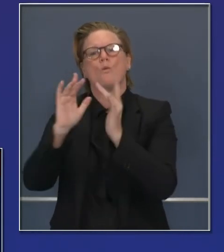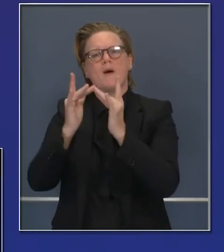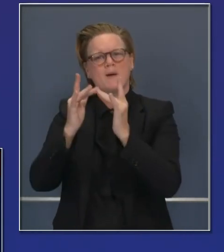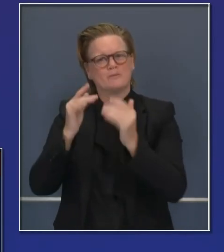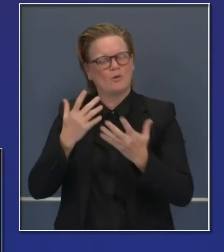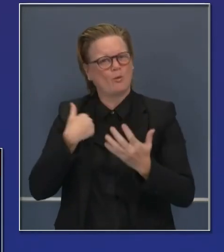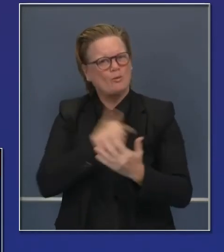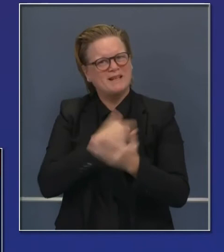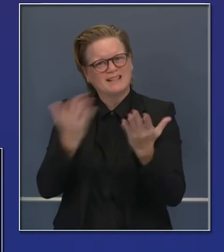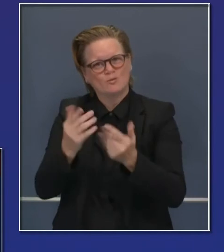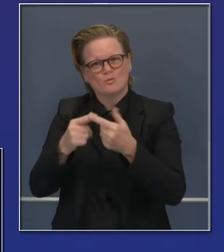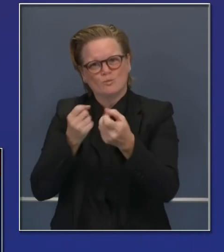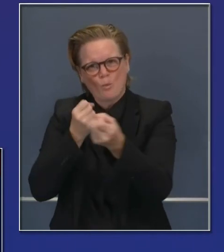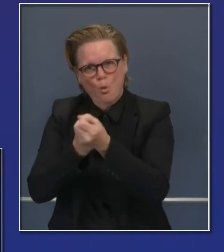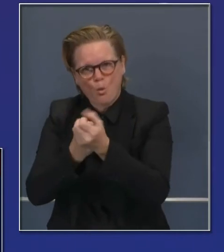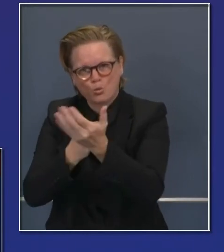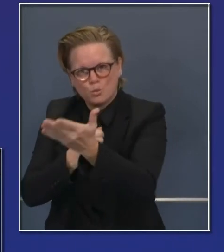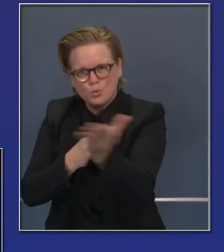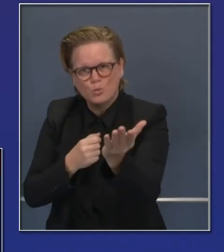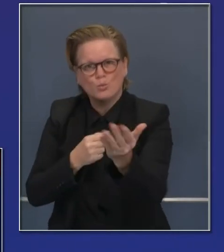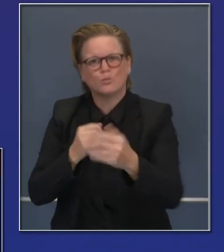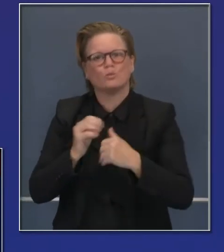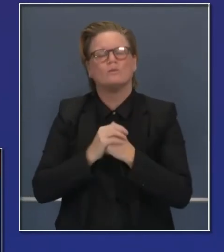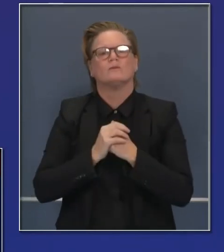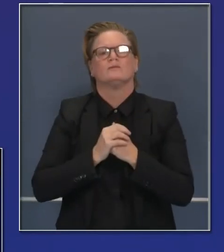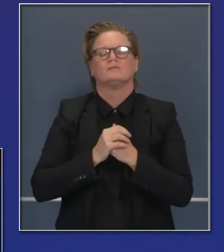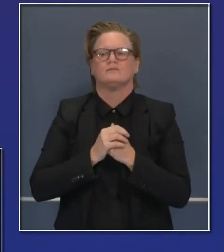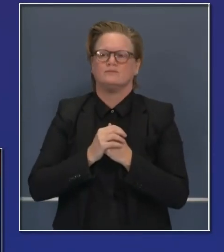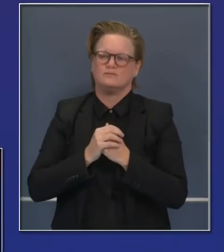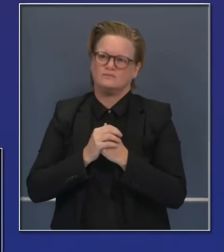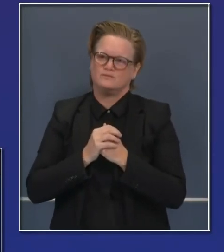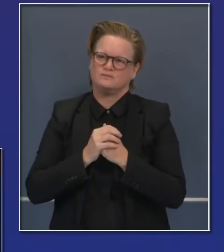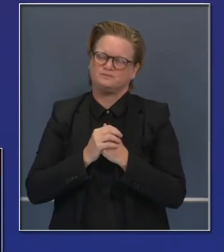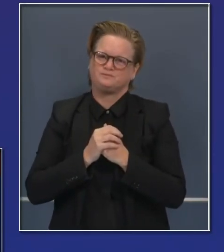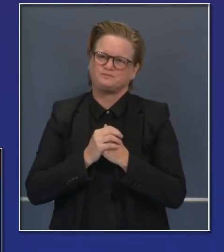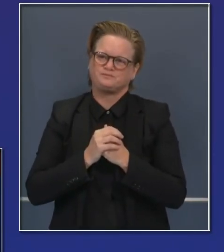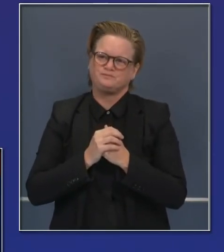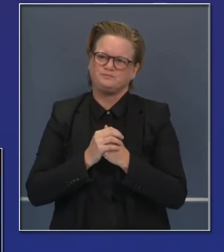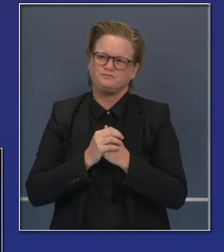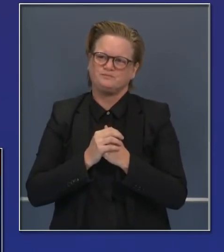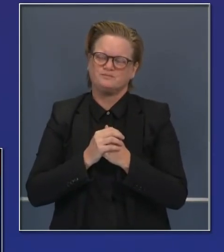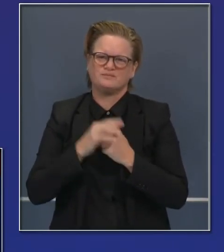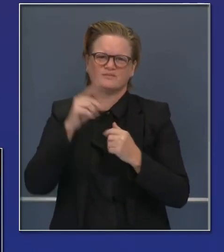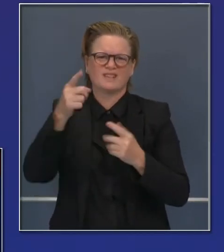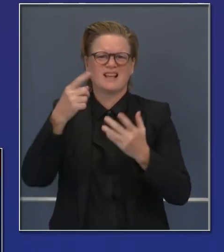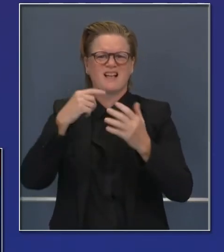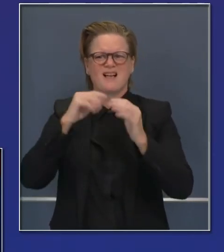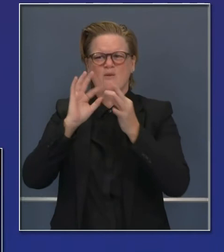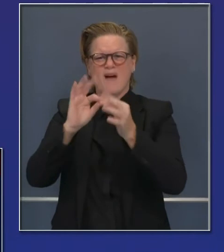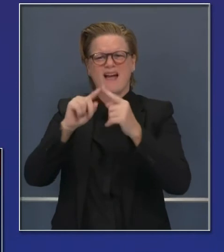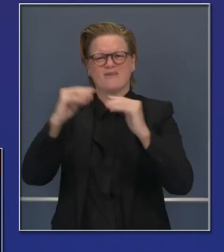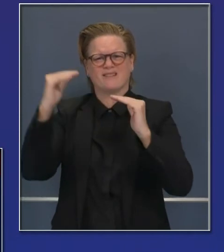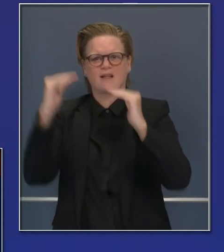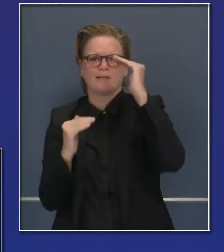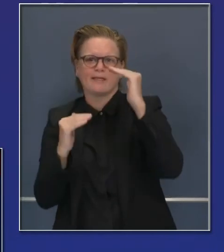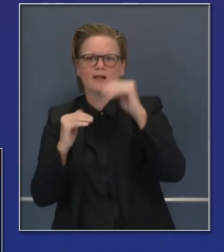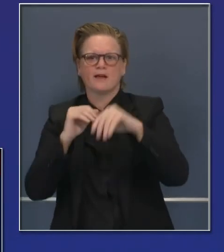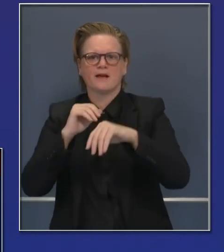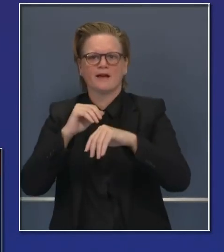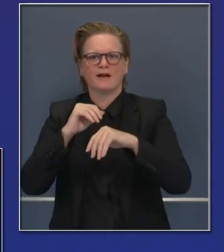sectors being disproportionately impacted by the stay-at-home order and by subsequent tiered guidelines